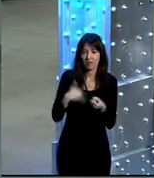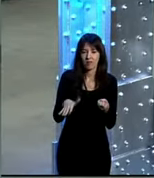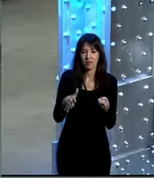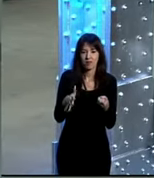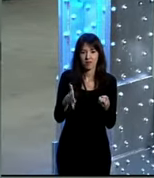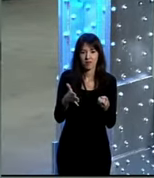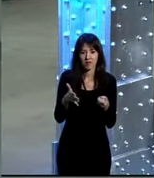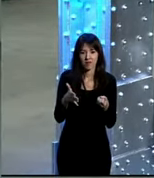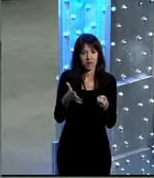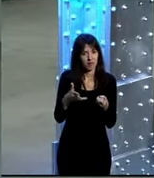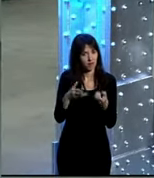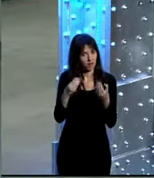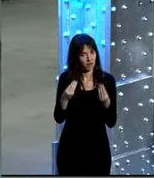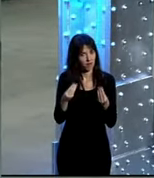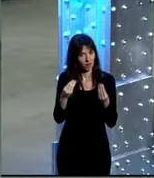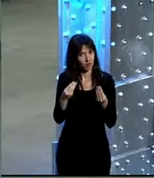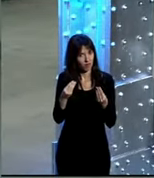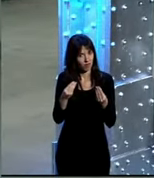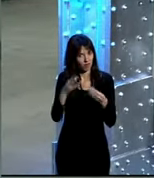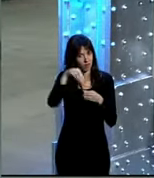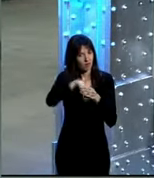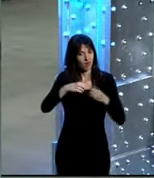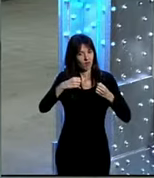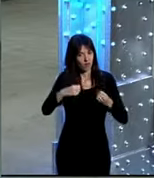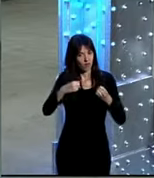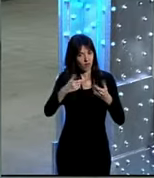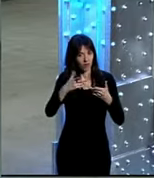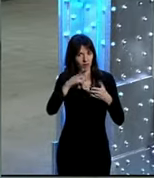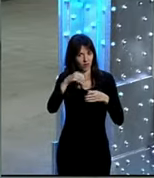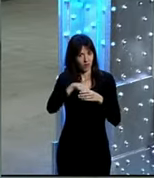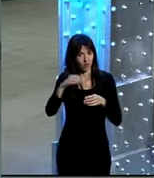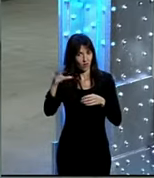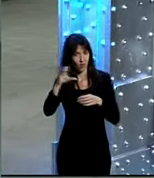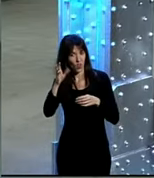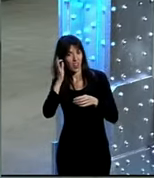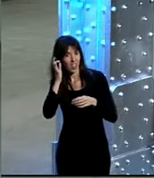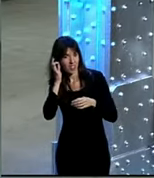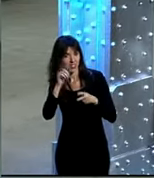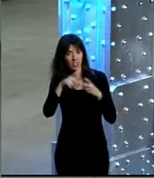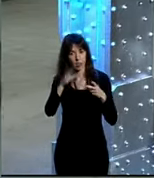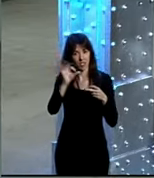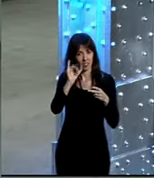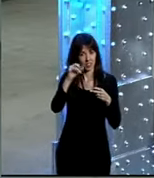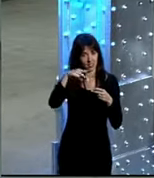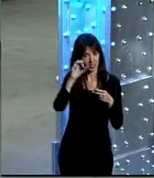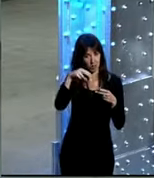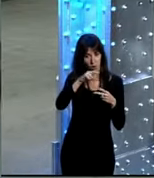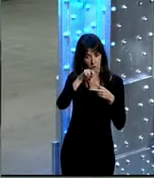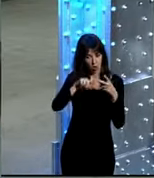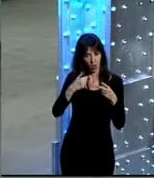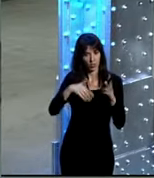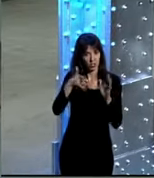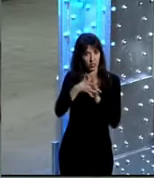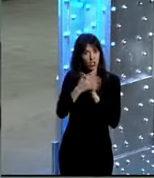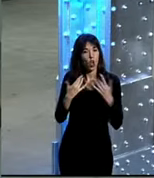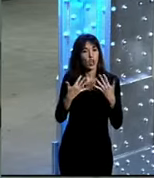already in a great way. And I think Christy and Simon did a great